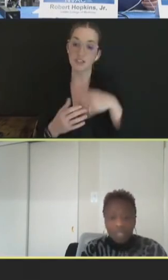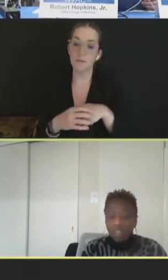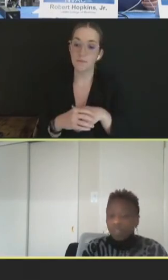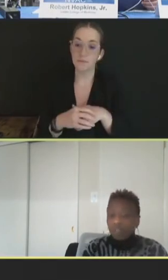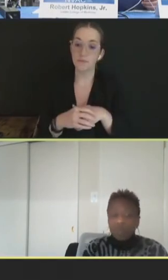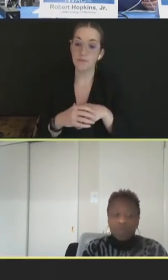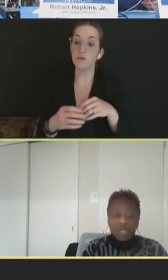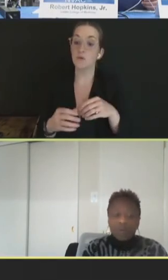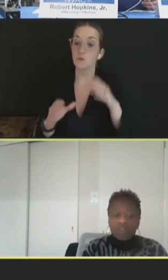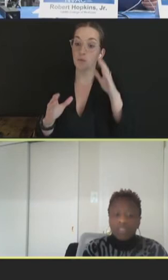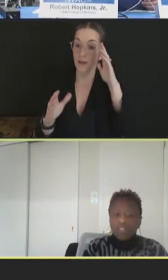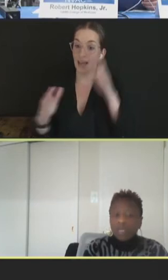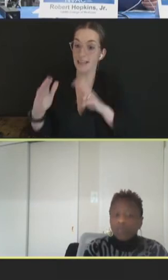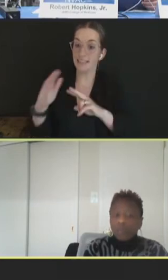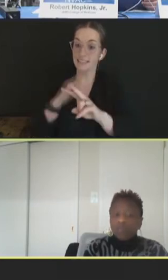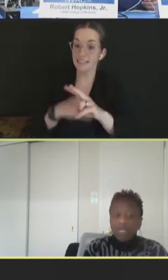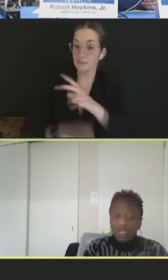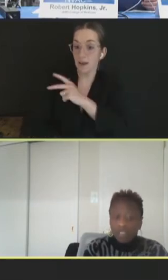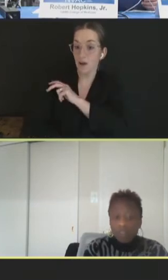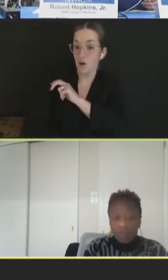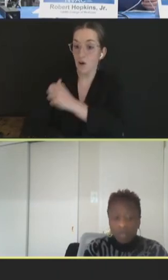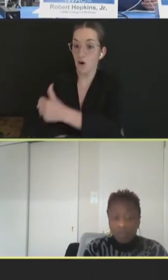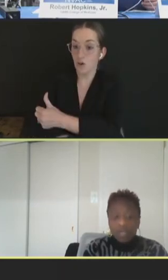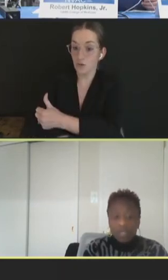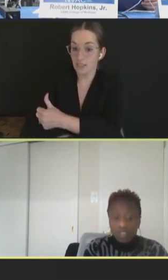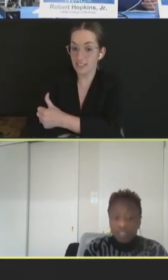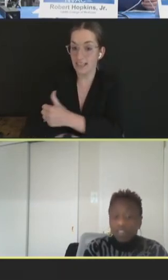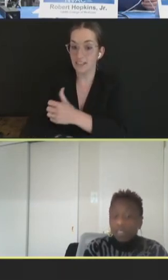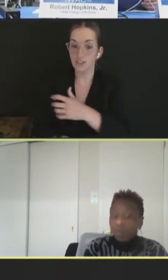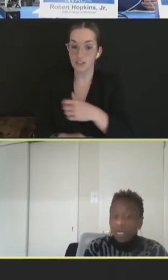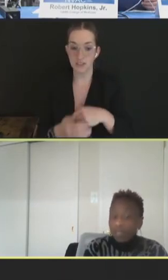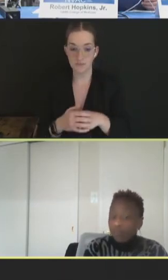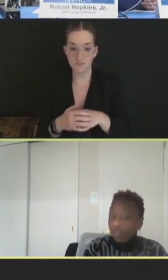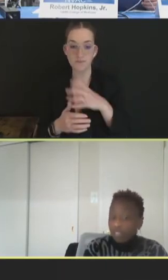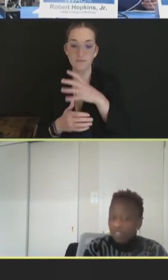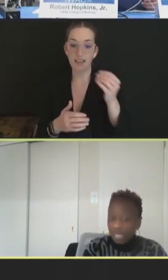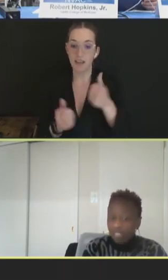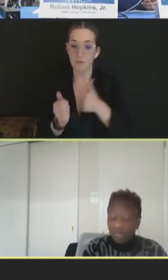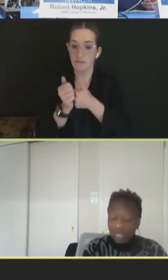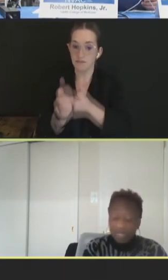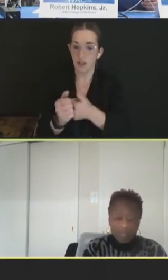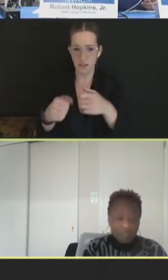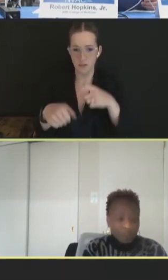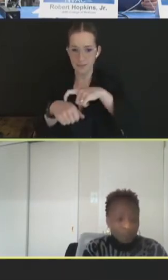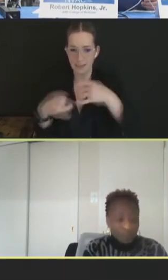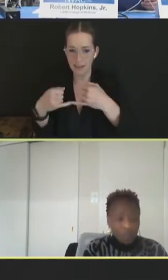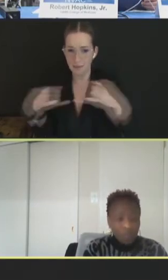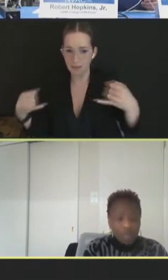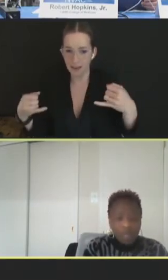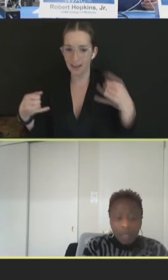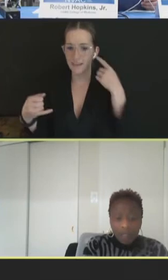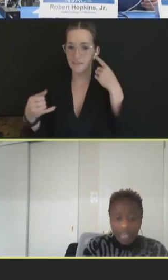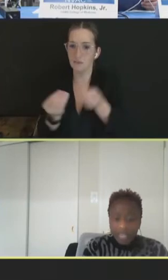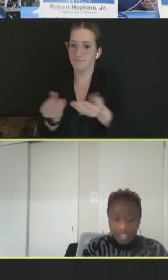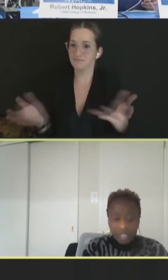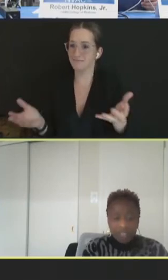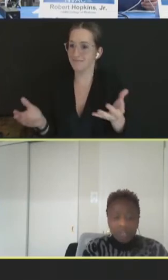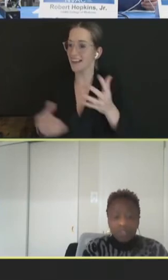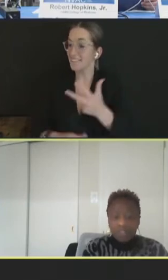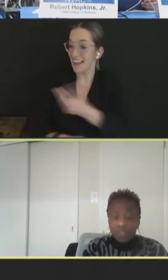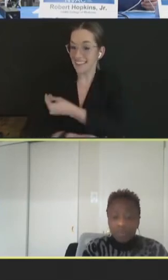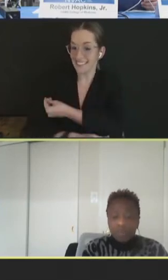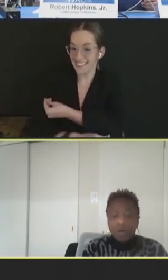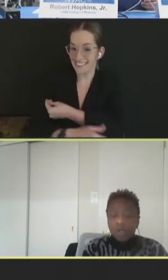as communications on pre-ordering timeframes and anticipated regulatory timeline for the tender age vaccines. The